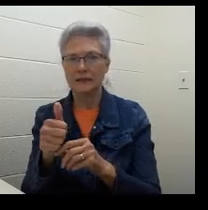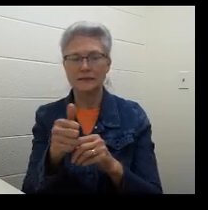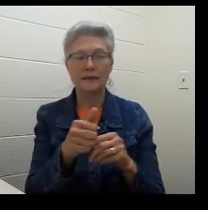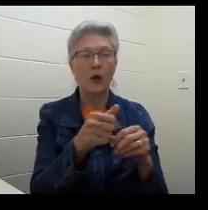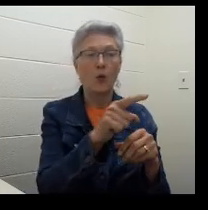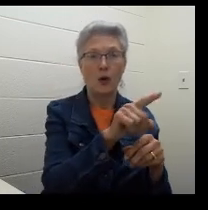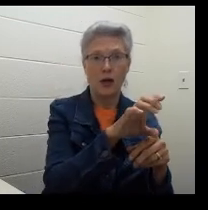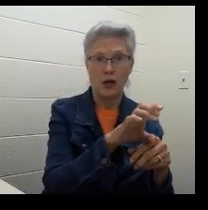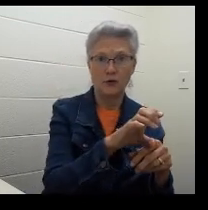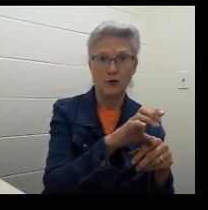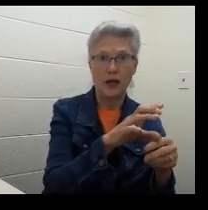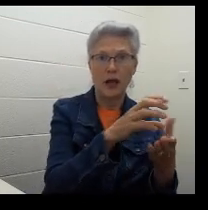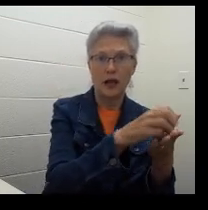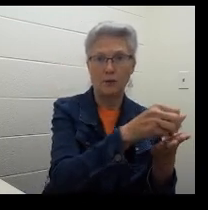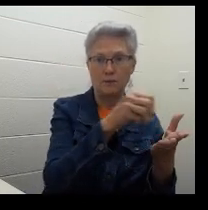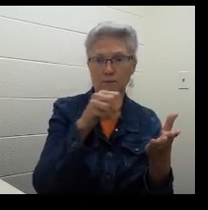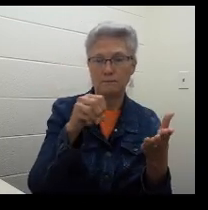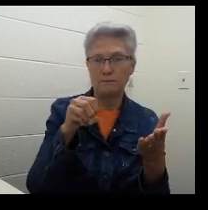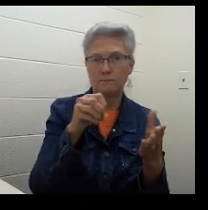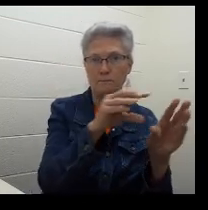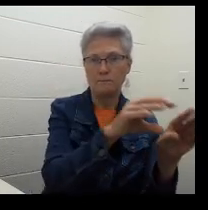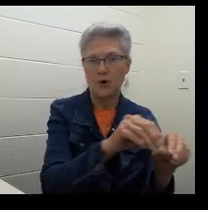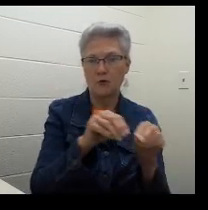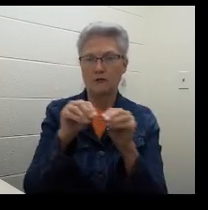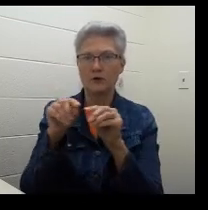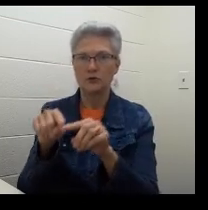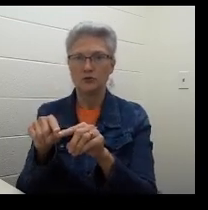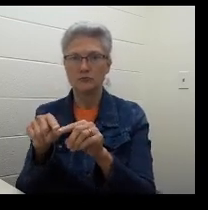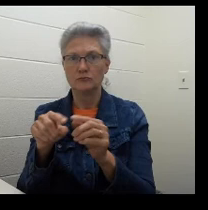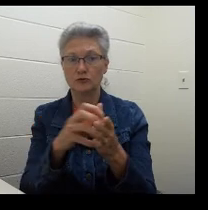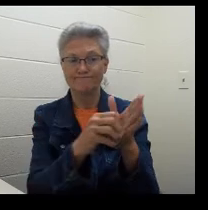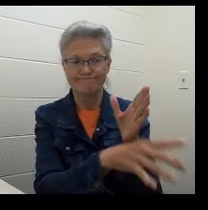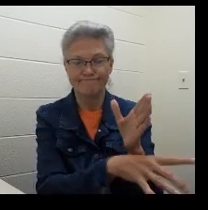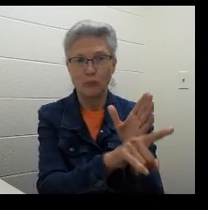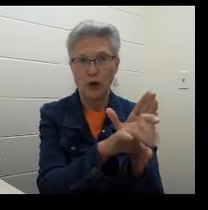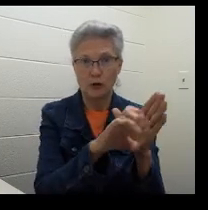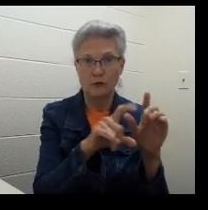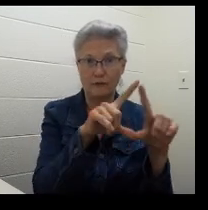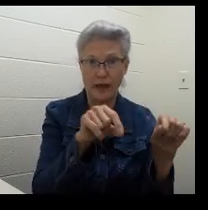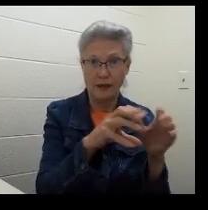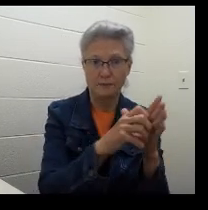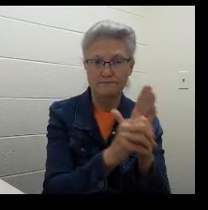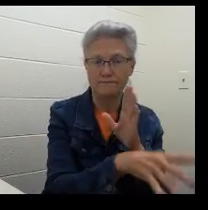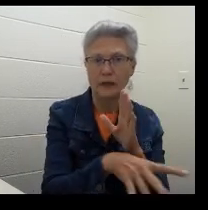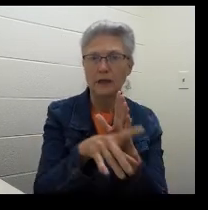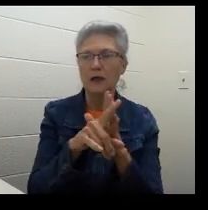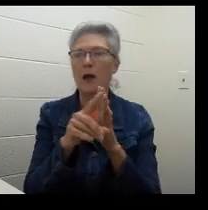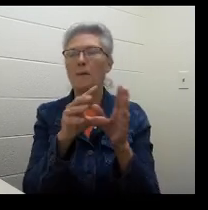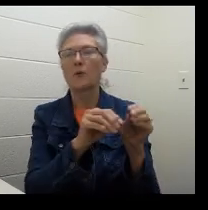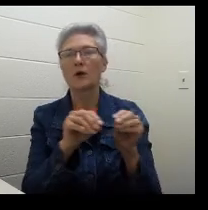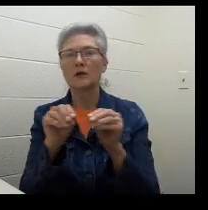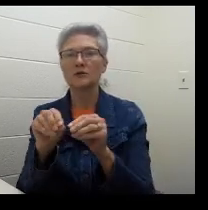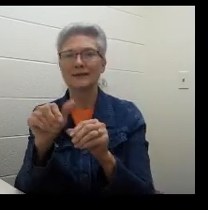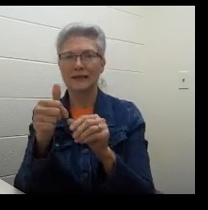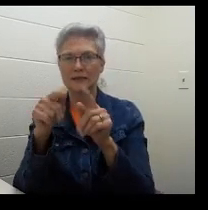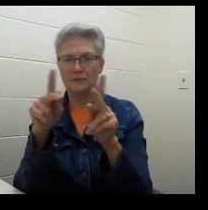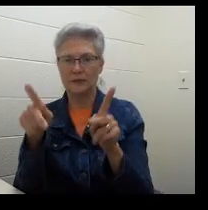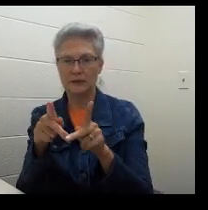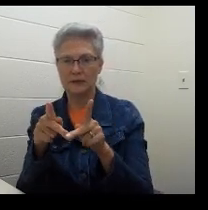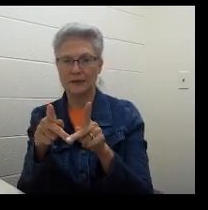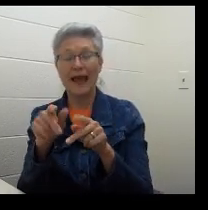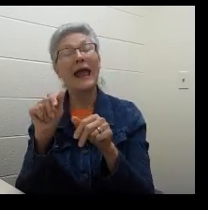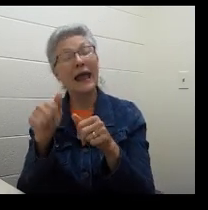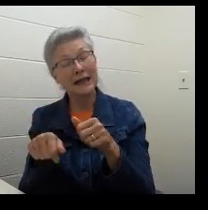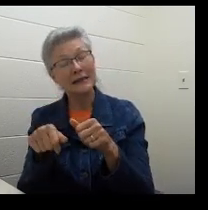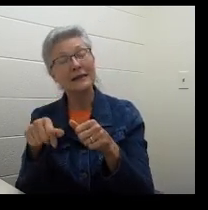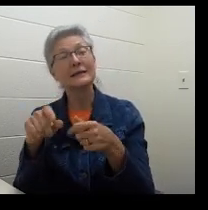a 100 because I regrouped it into the tens place. I can also regroup tens